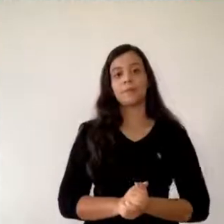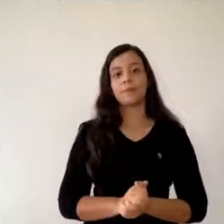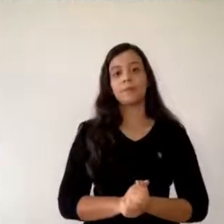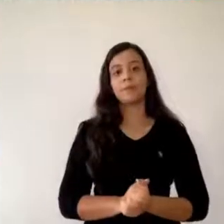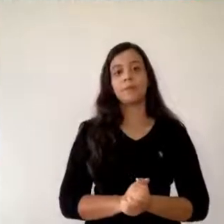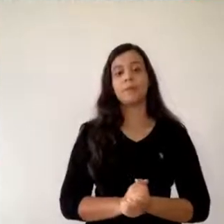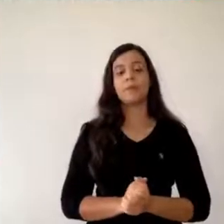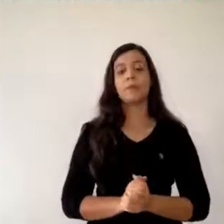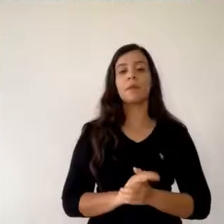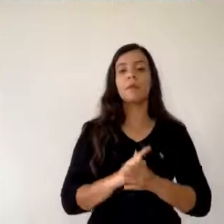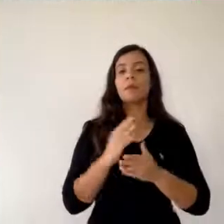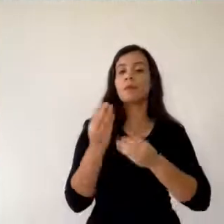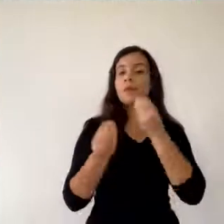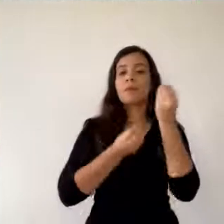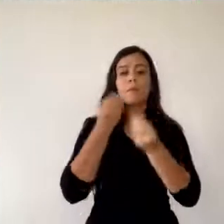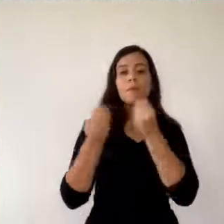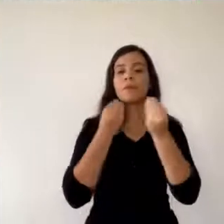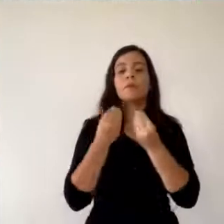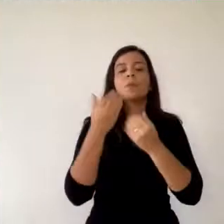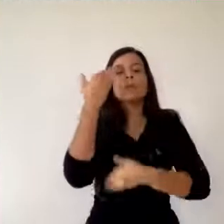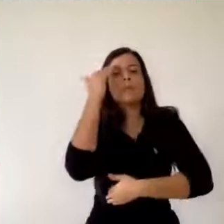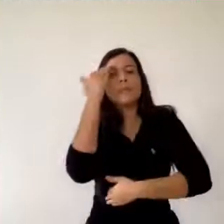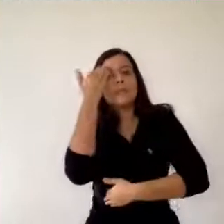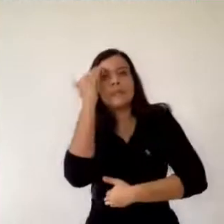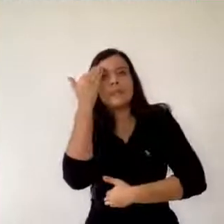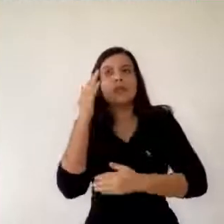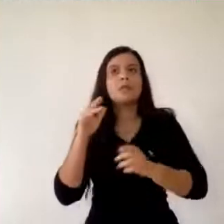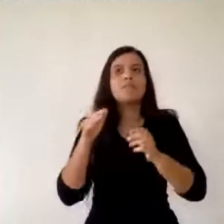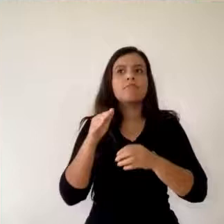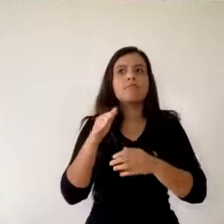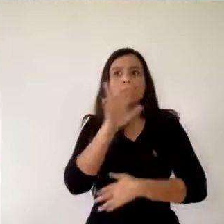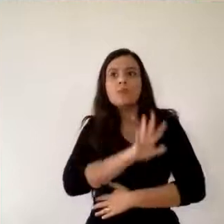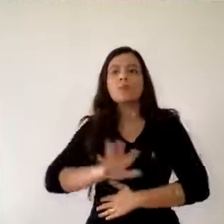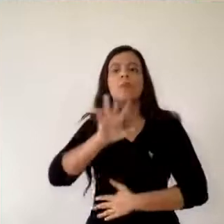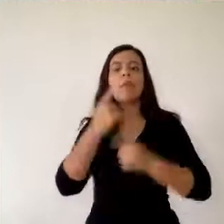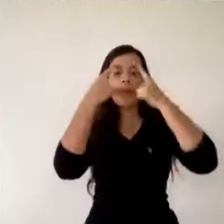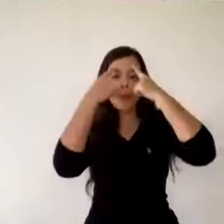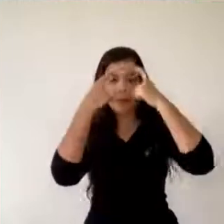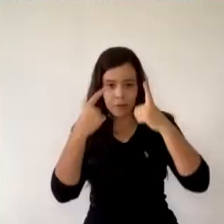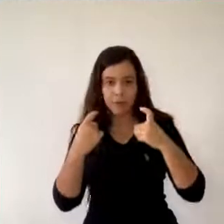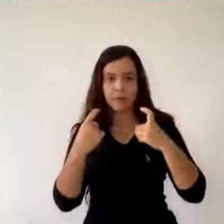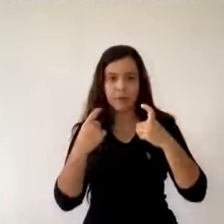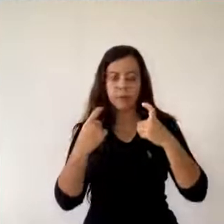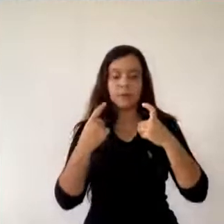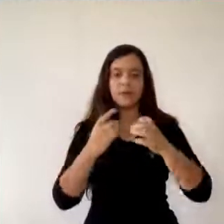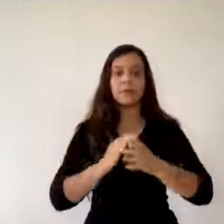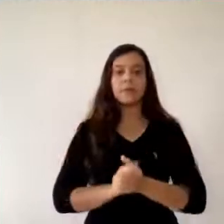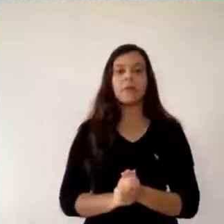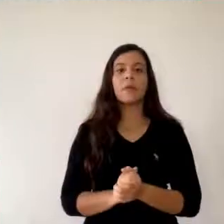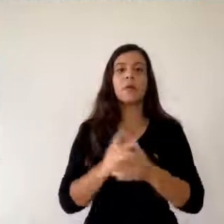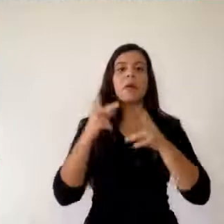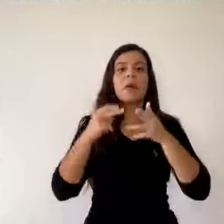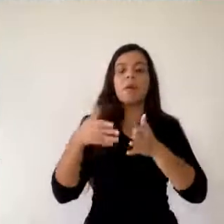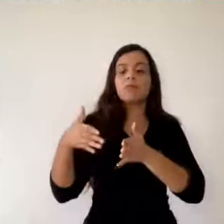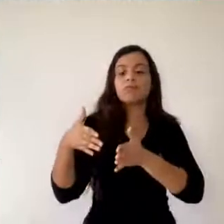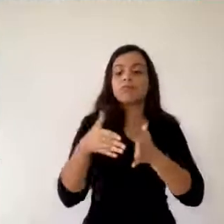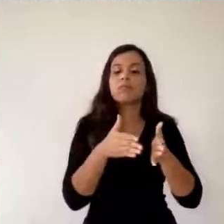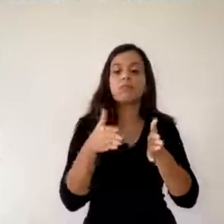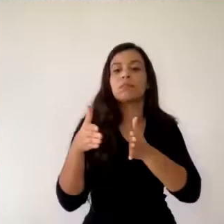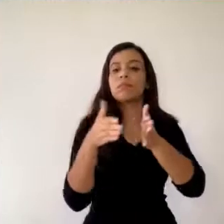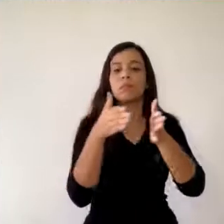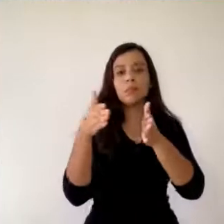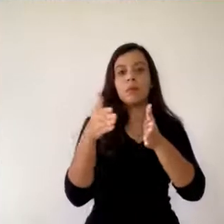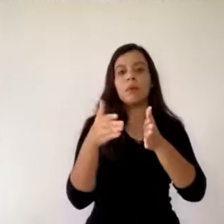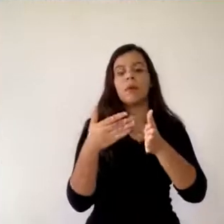how do we come to this violence, this path? is something that we need to